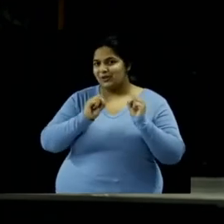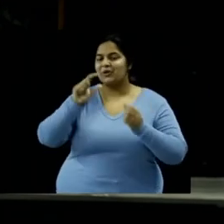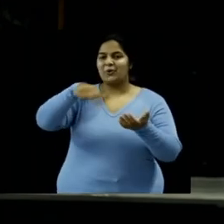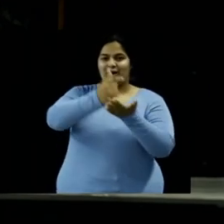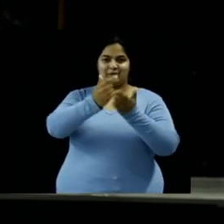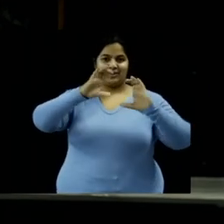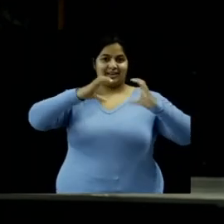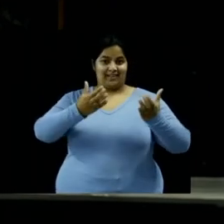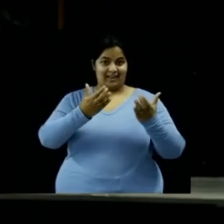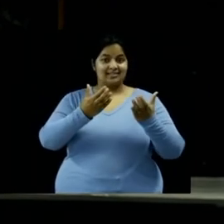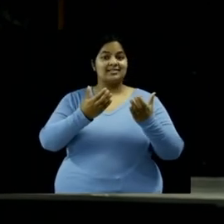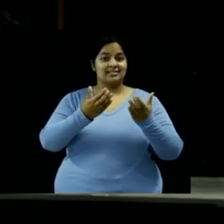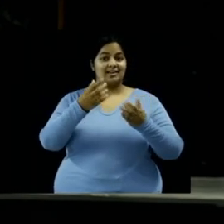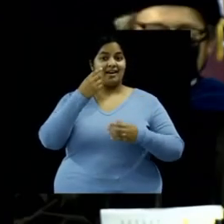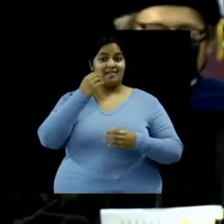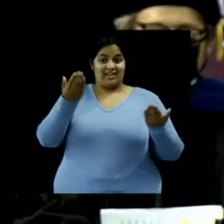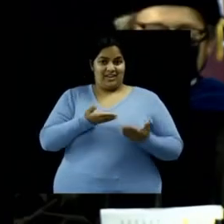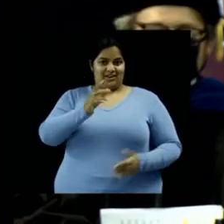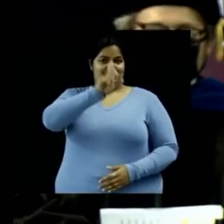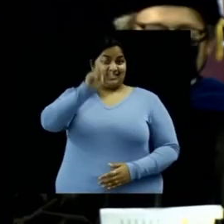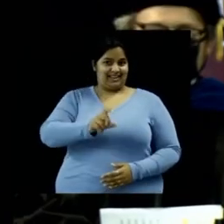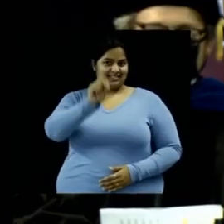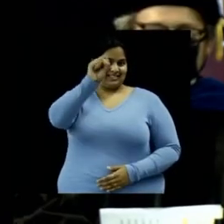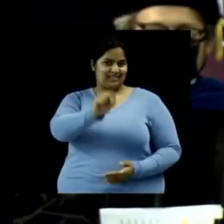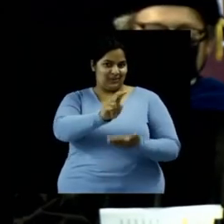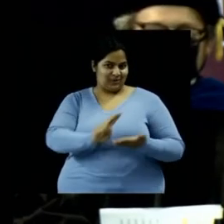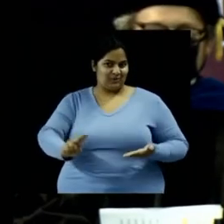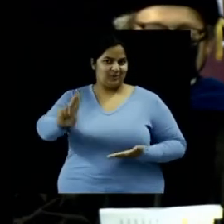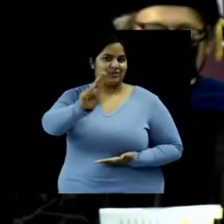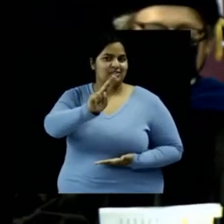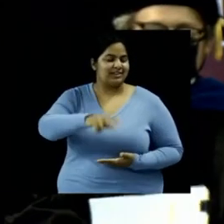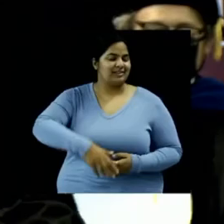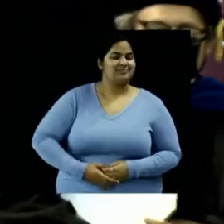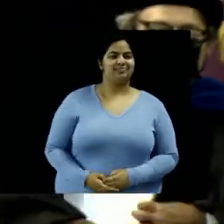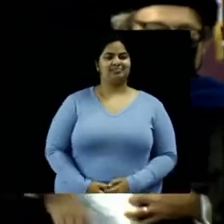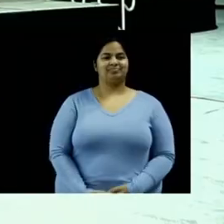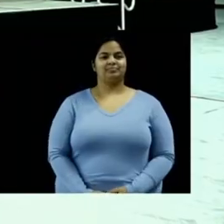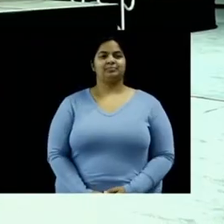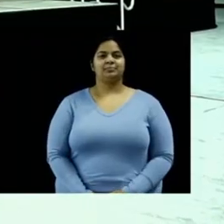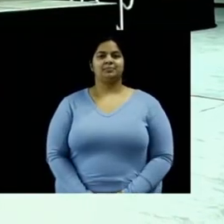class of the Texas Southern University.